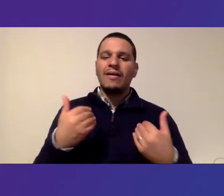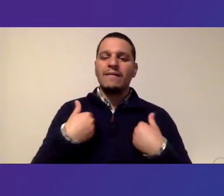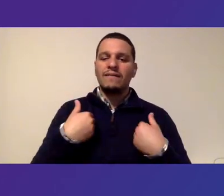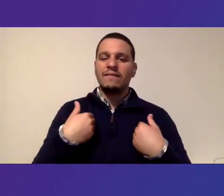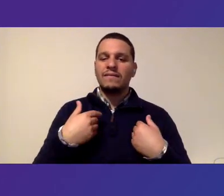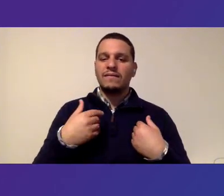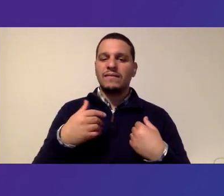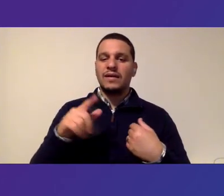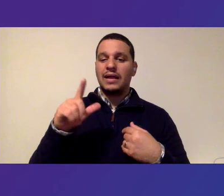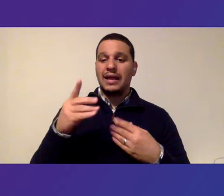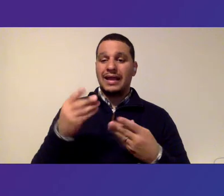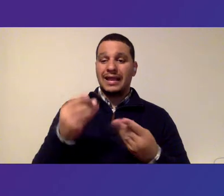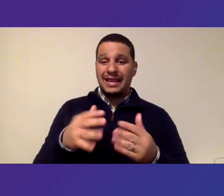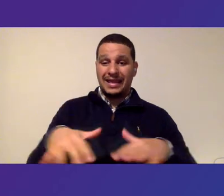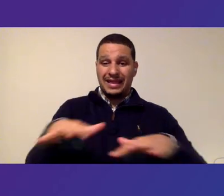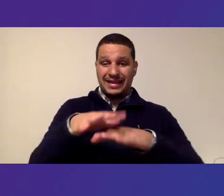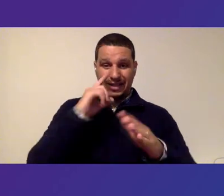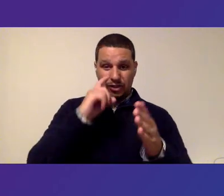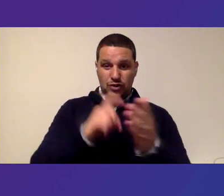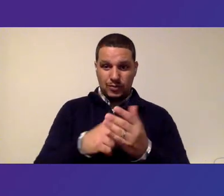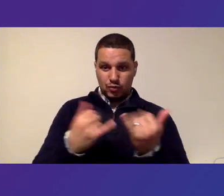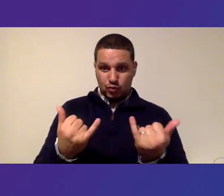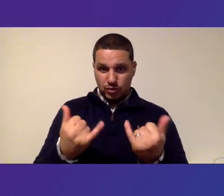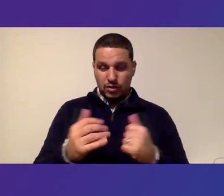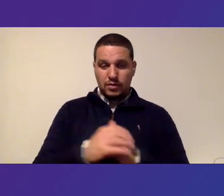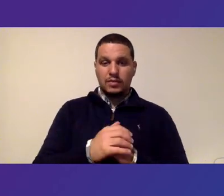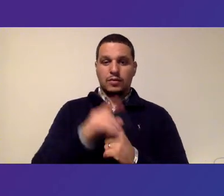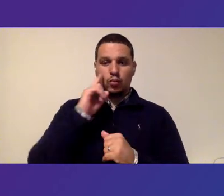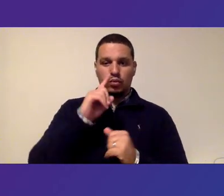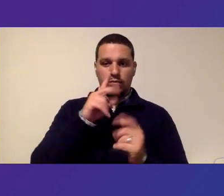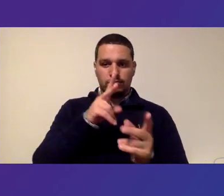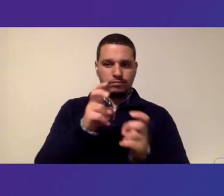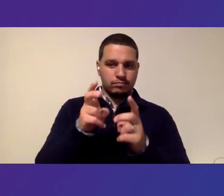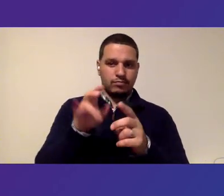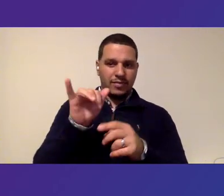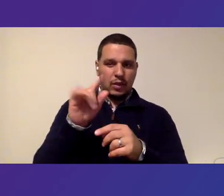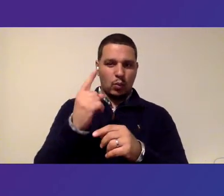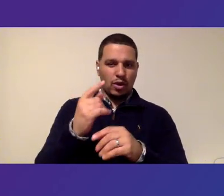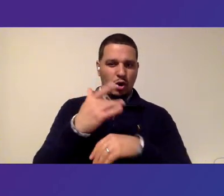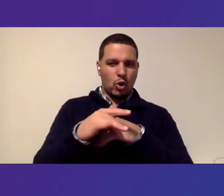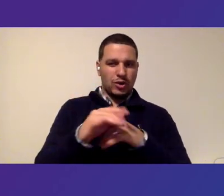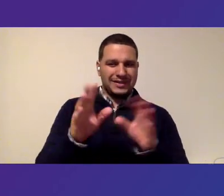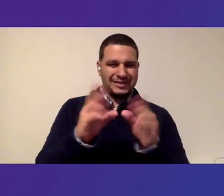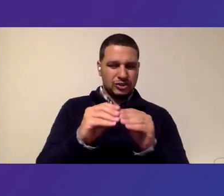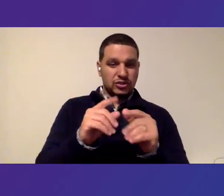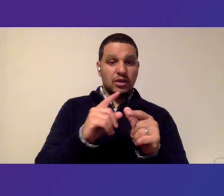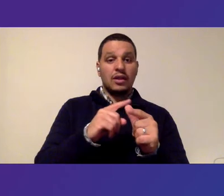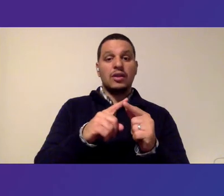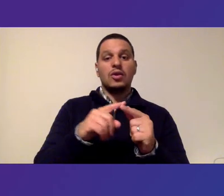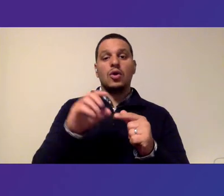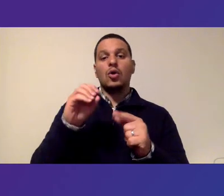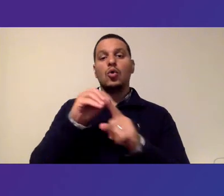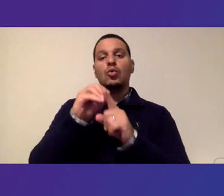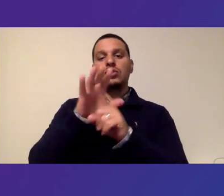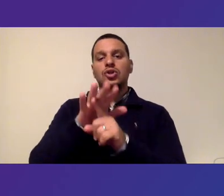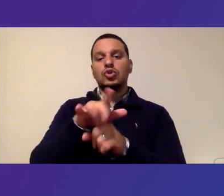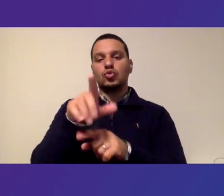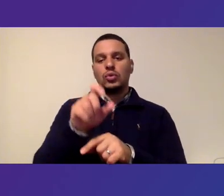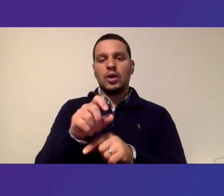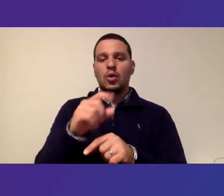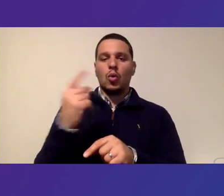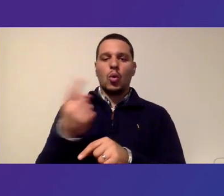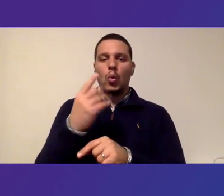land acknowledgement that was shared today, excerpted in one of the early sessions, and also the orientation that you can always